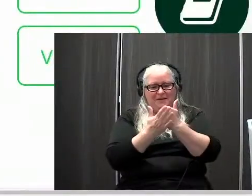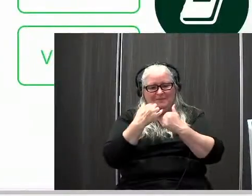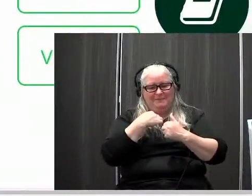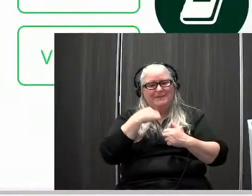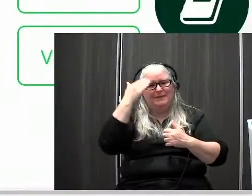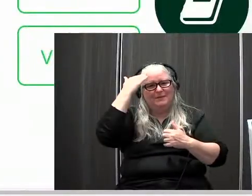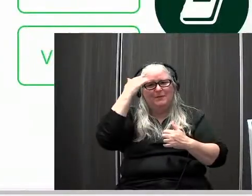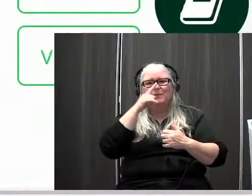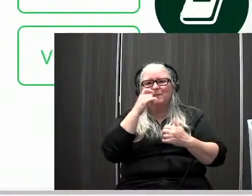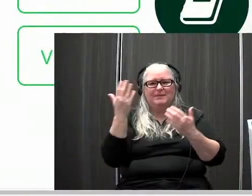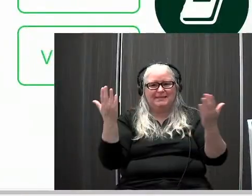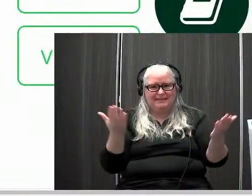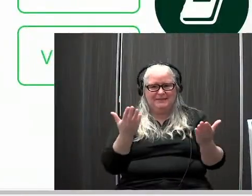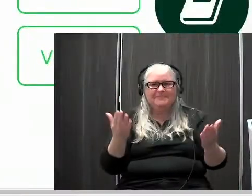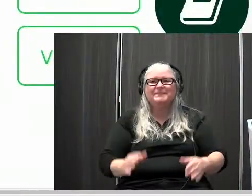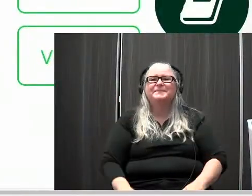presentation.